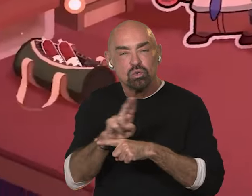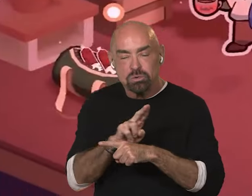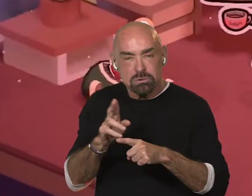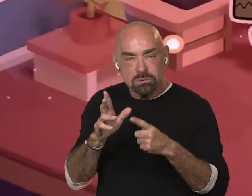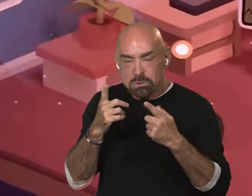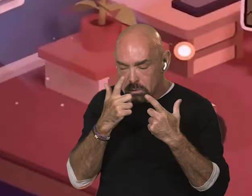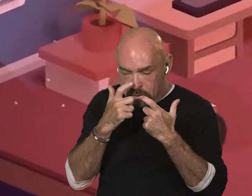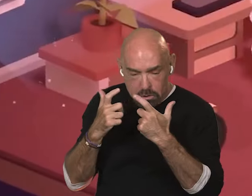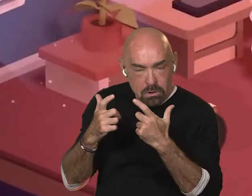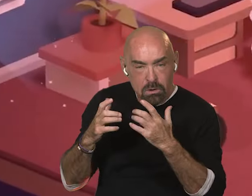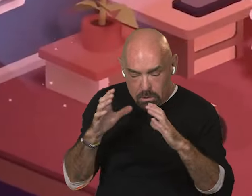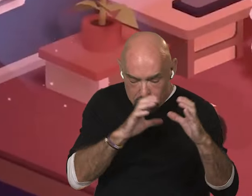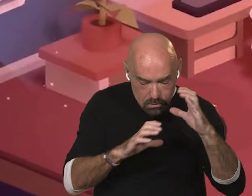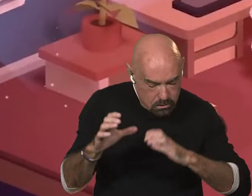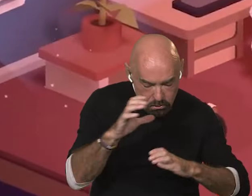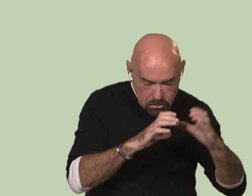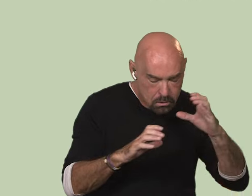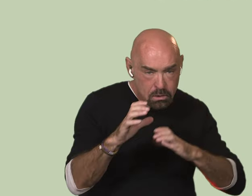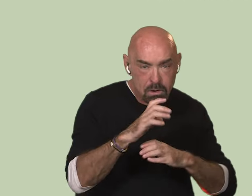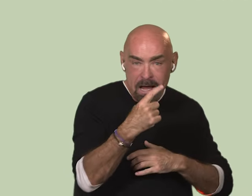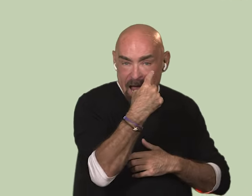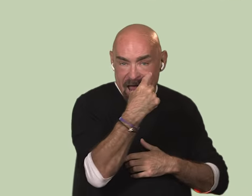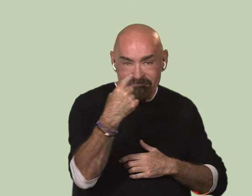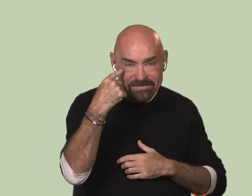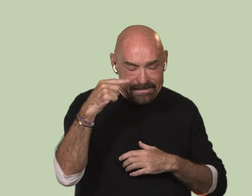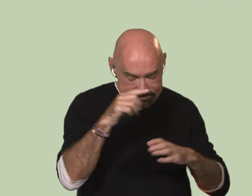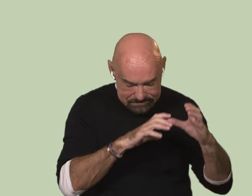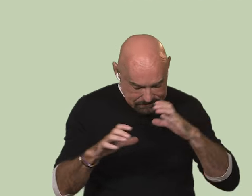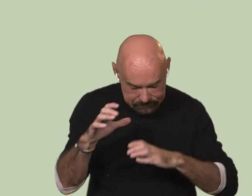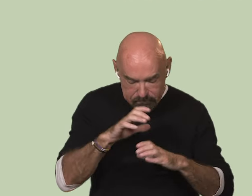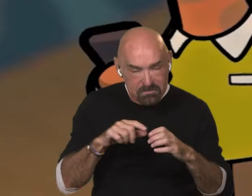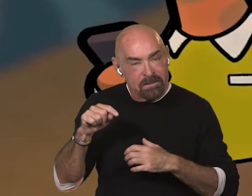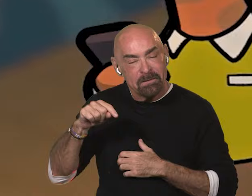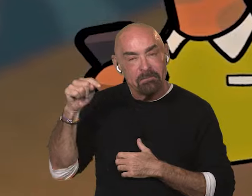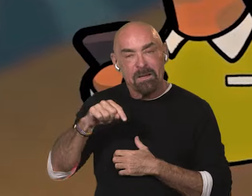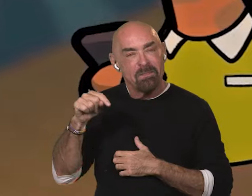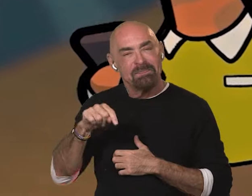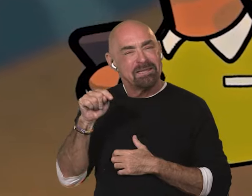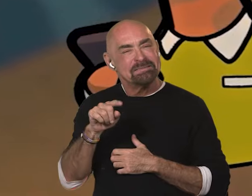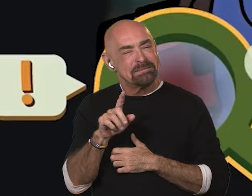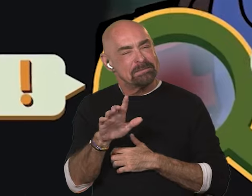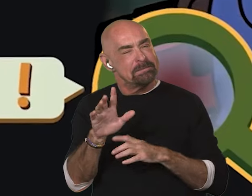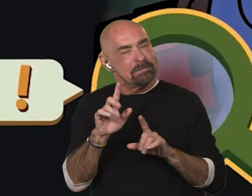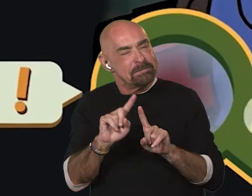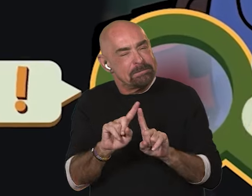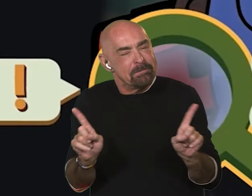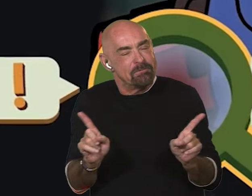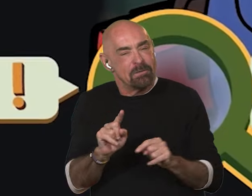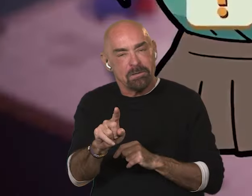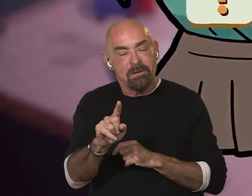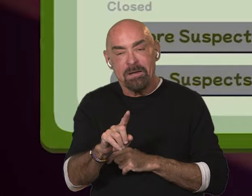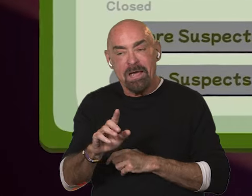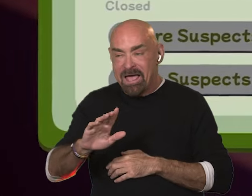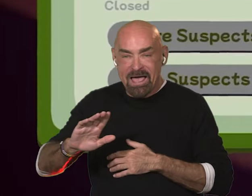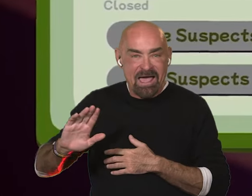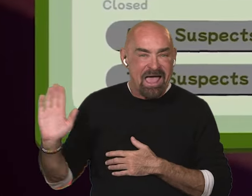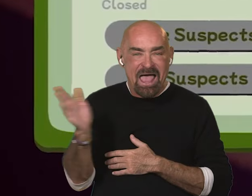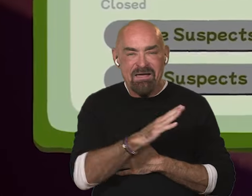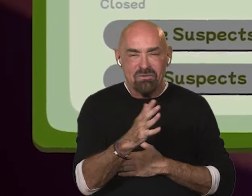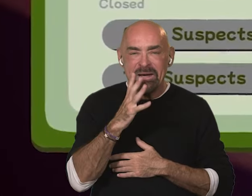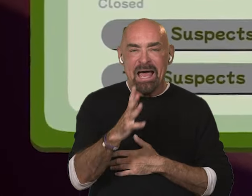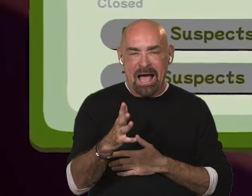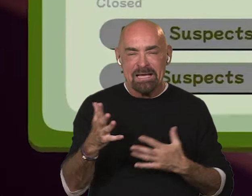of deduction to inspect evidence, fill in the blanks, and bust the case wide open. In a narrative mystery adventure, that's not quite as it